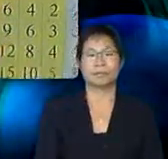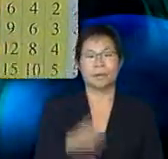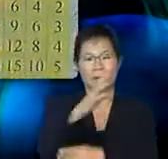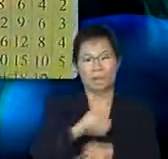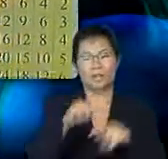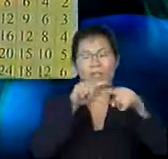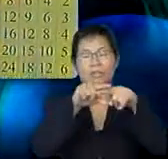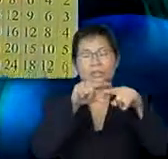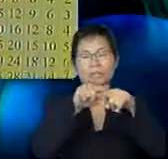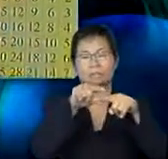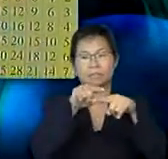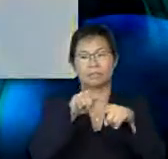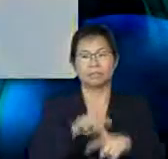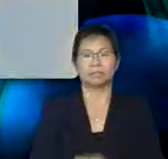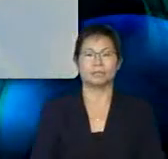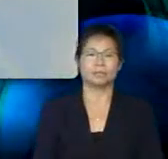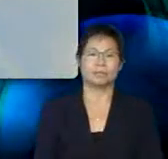and division,